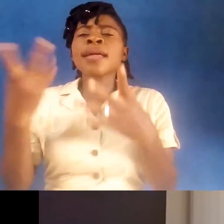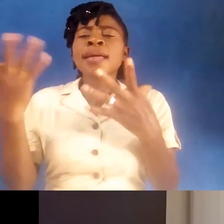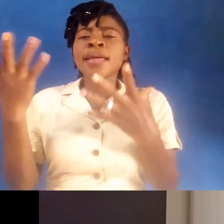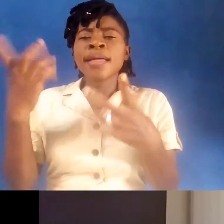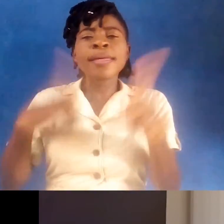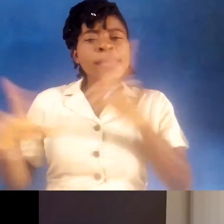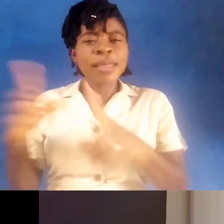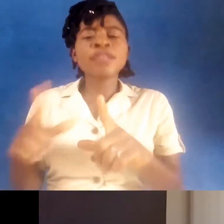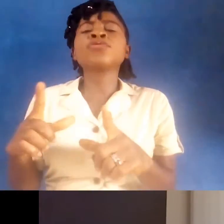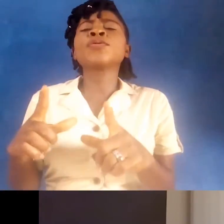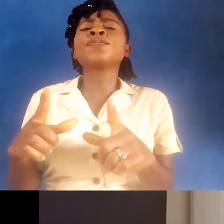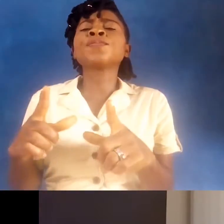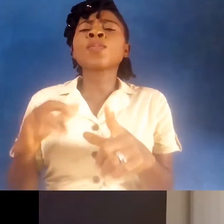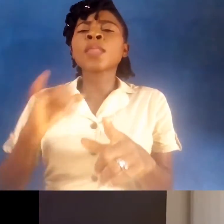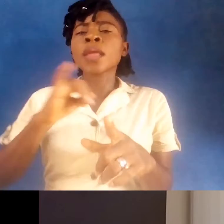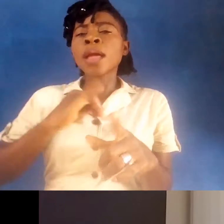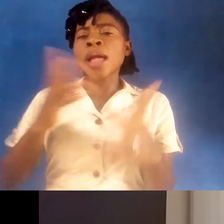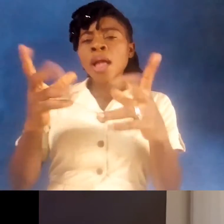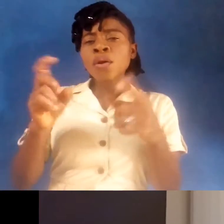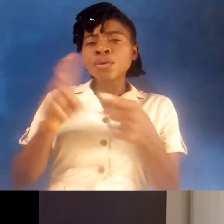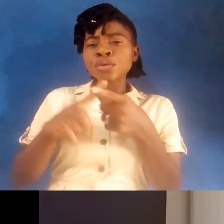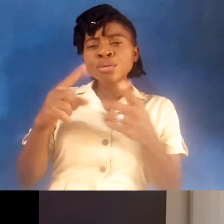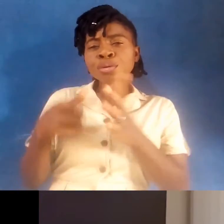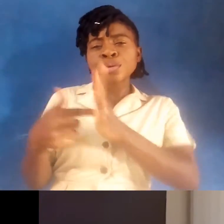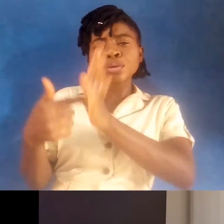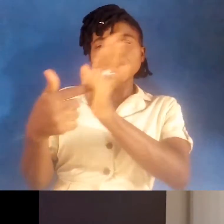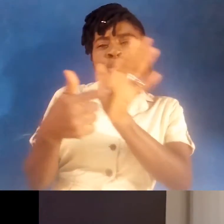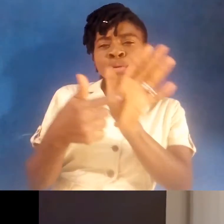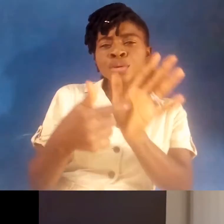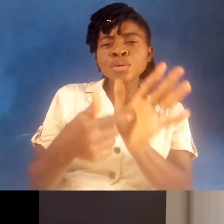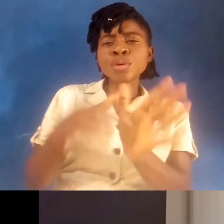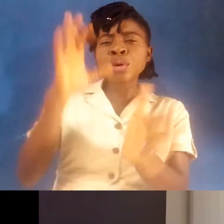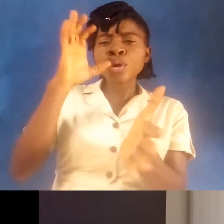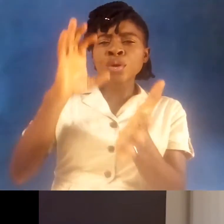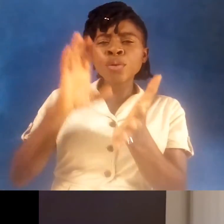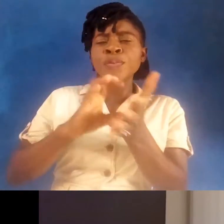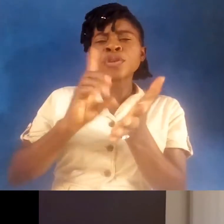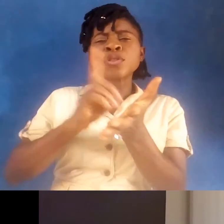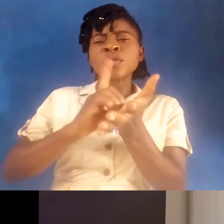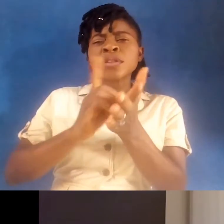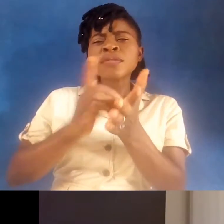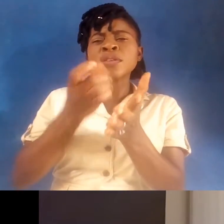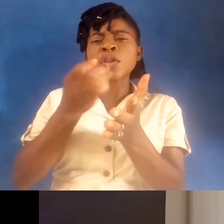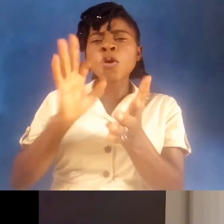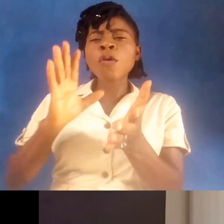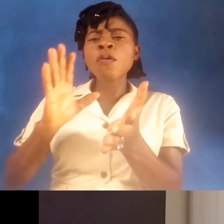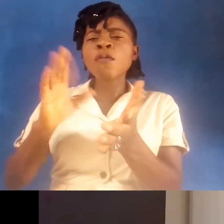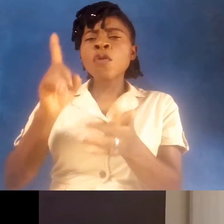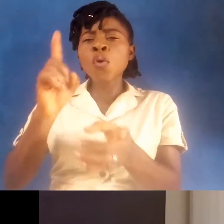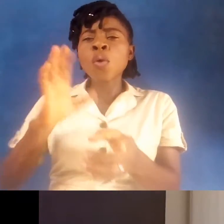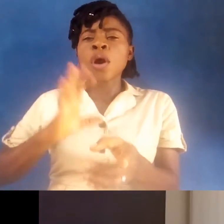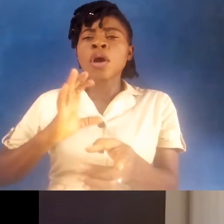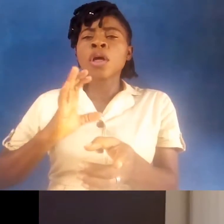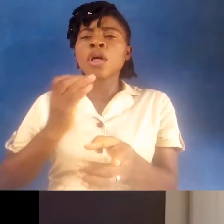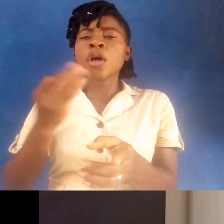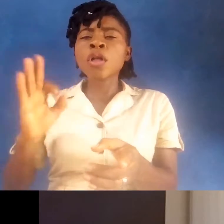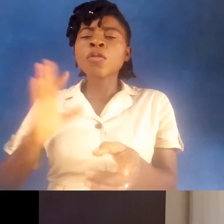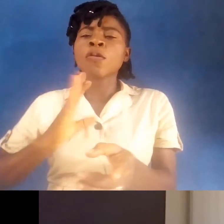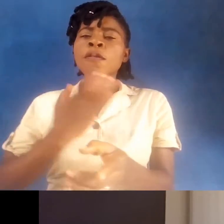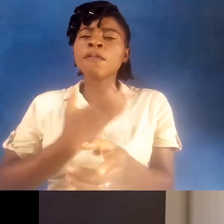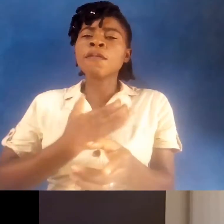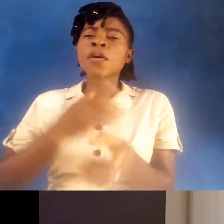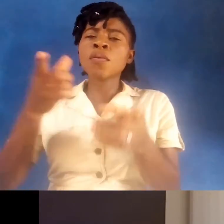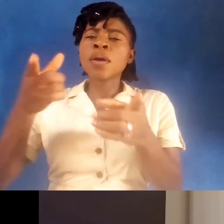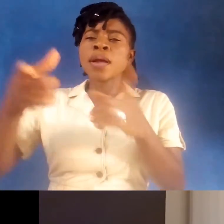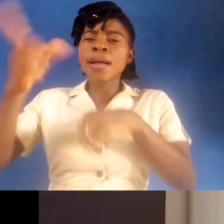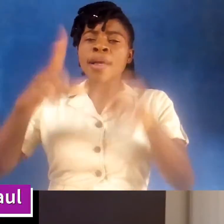signers that was a very proficient user of gestures, and in almost all his